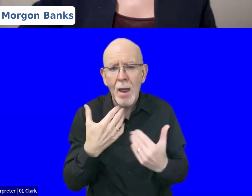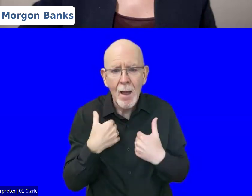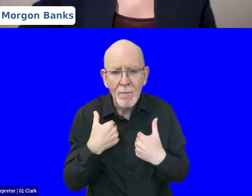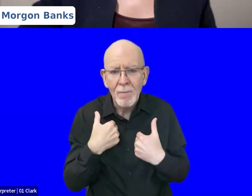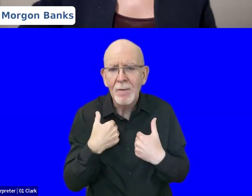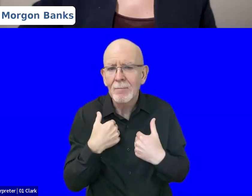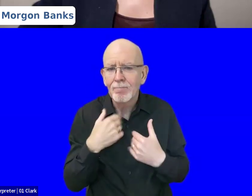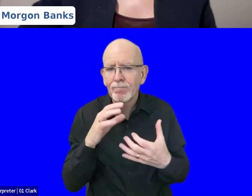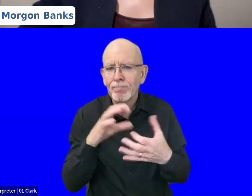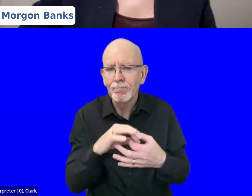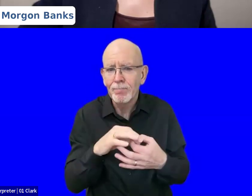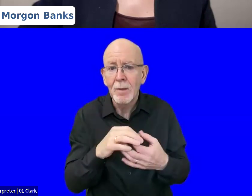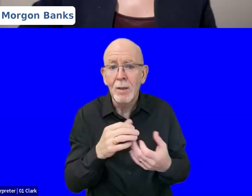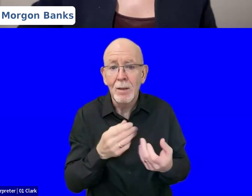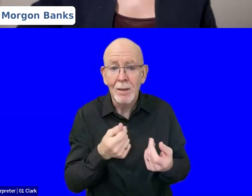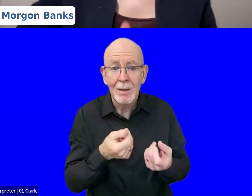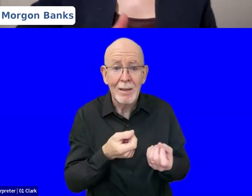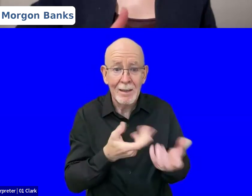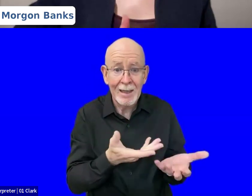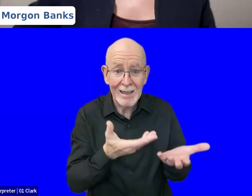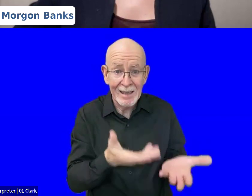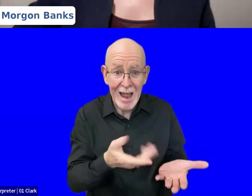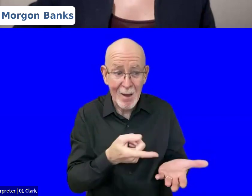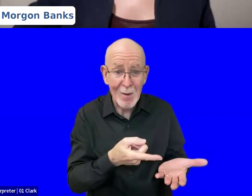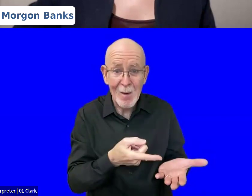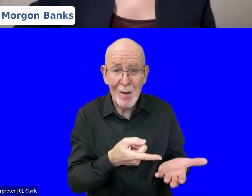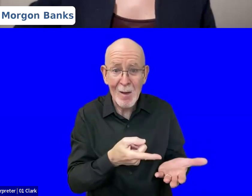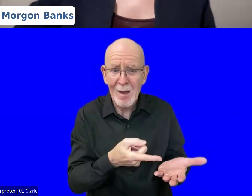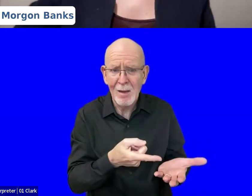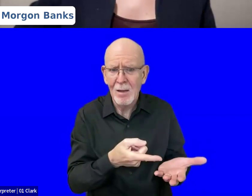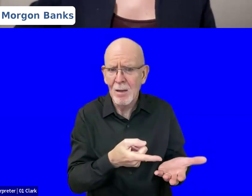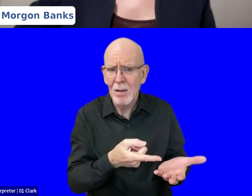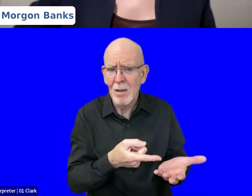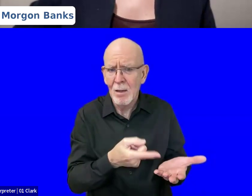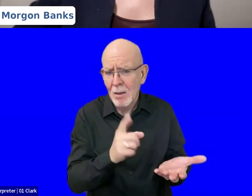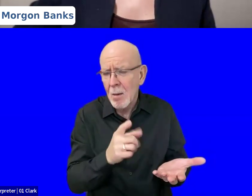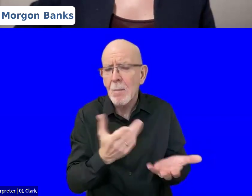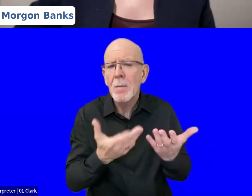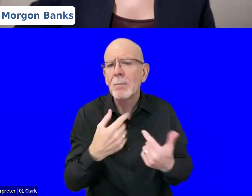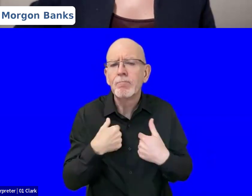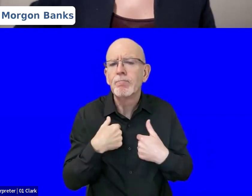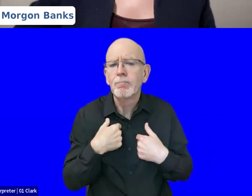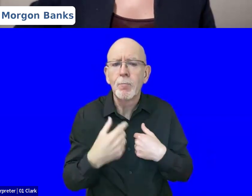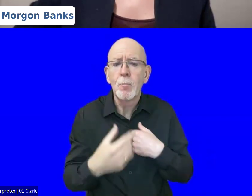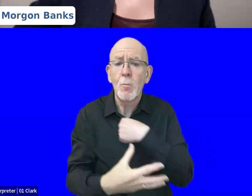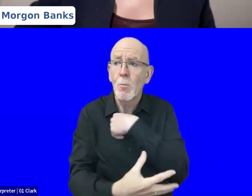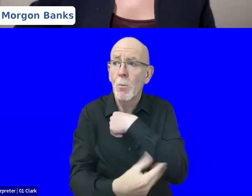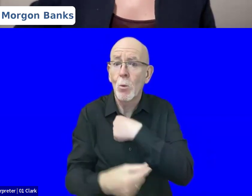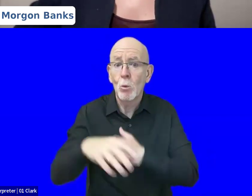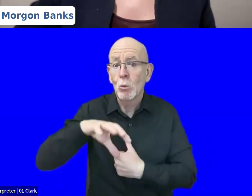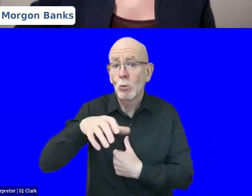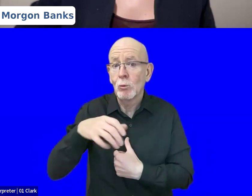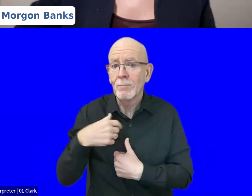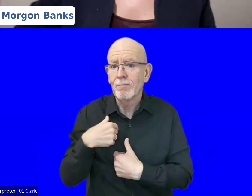with fewer resources, I may not have the budget, I may not have the ability, I might not have the availability to get the things I need,